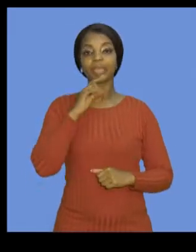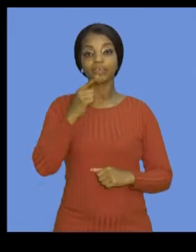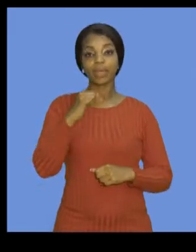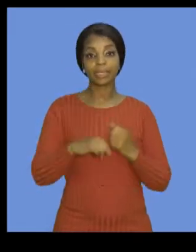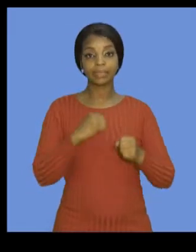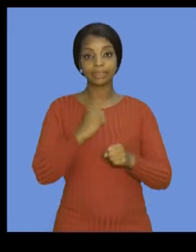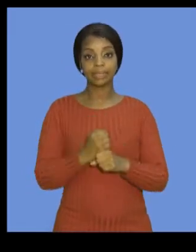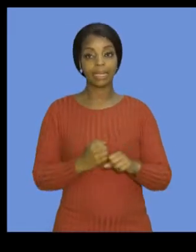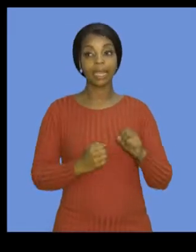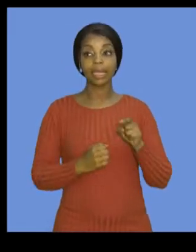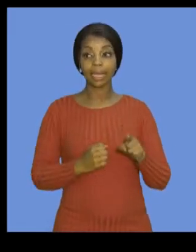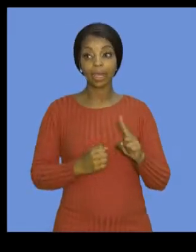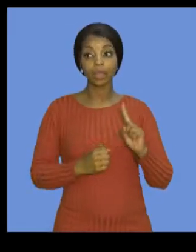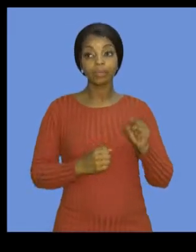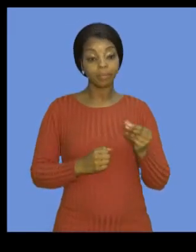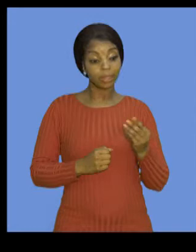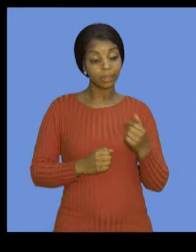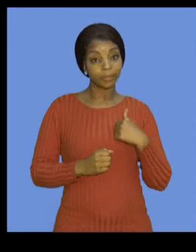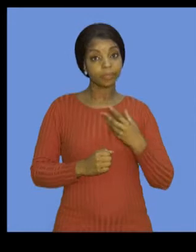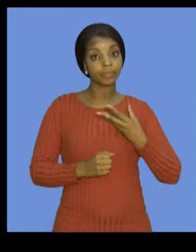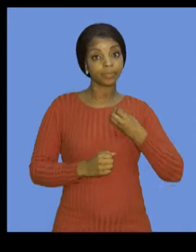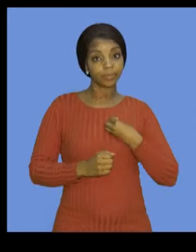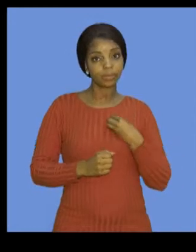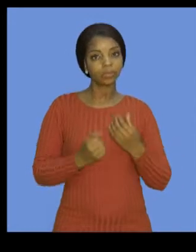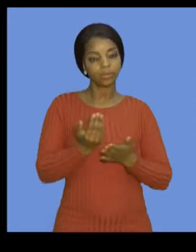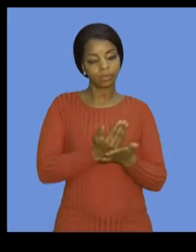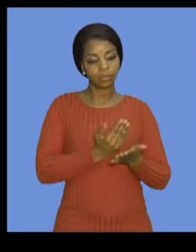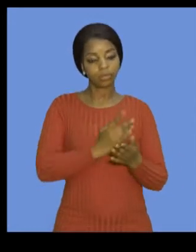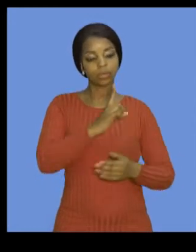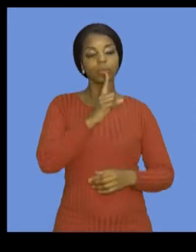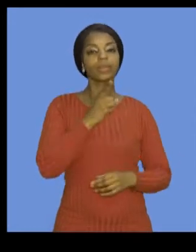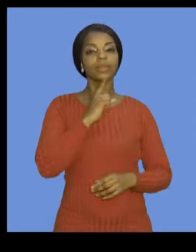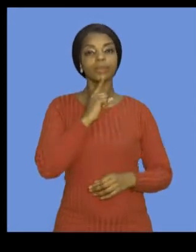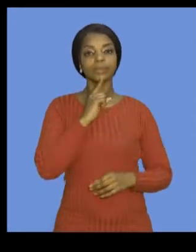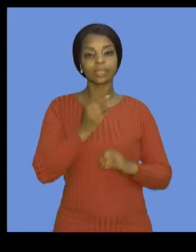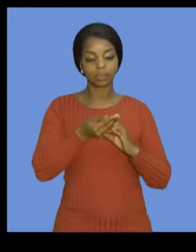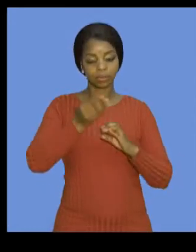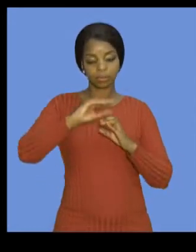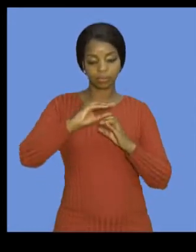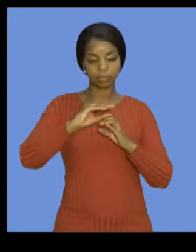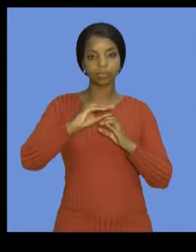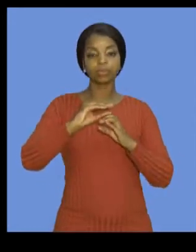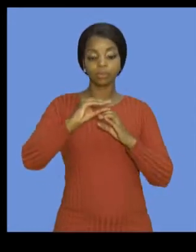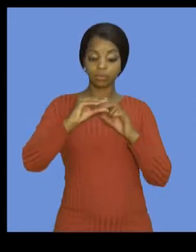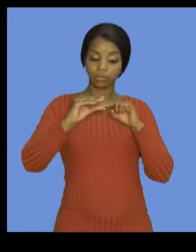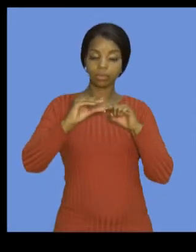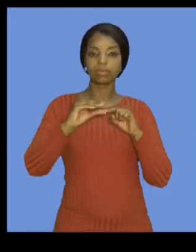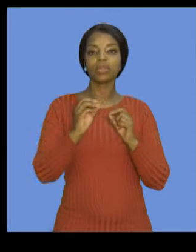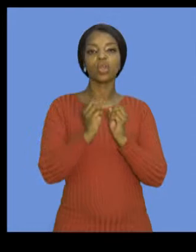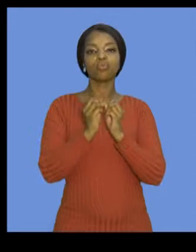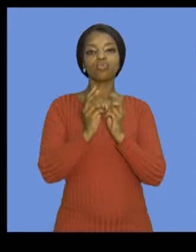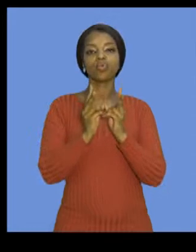of 1,000 rand, because that's the initial amount that I actually saved. So I will look at what is my